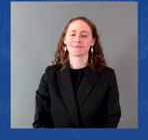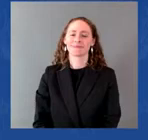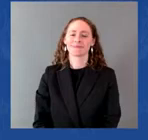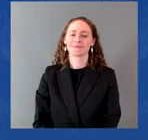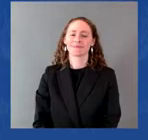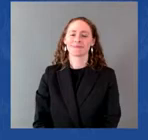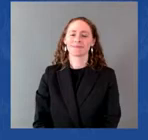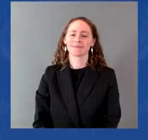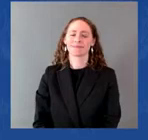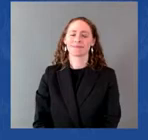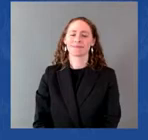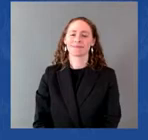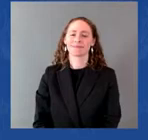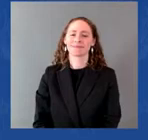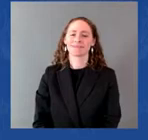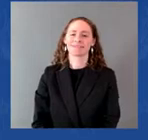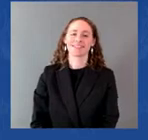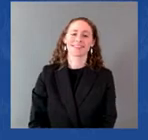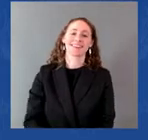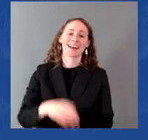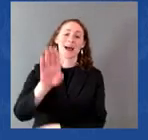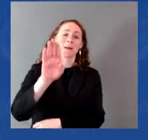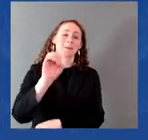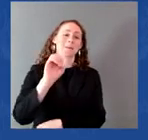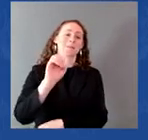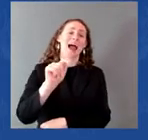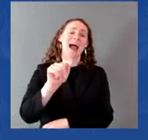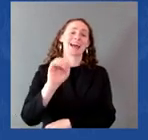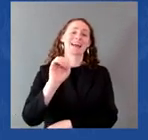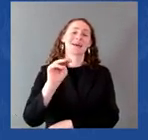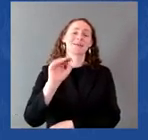Bette Midler, God love you.